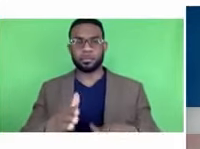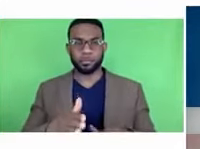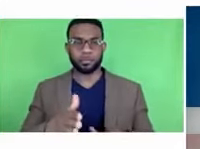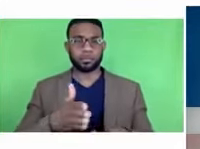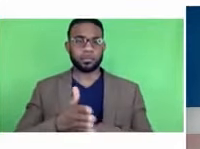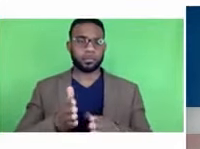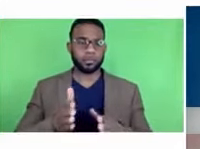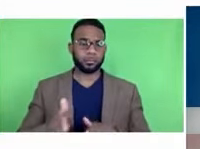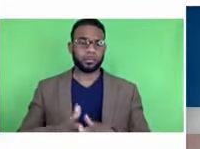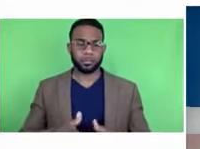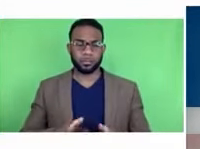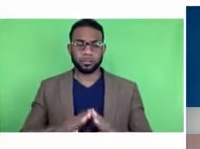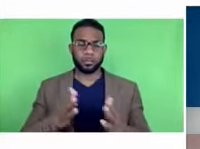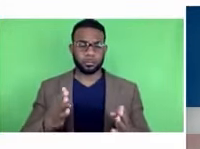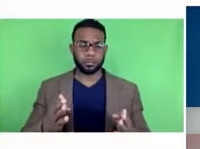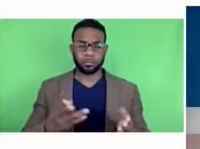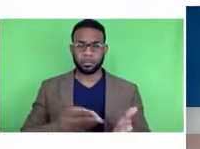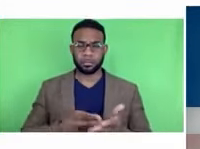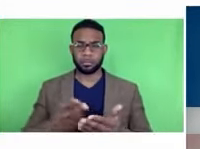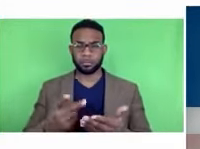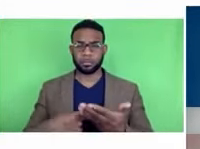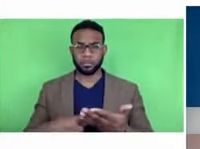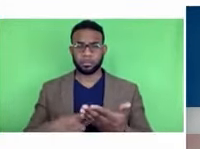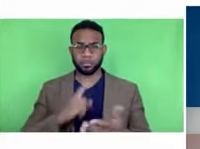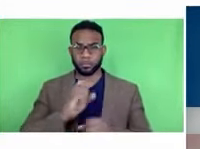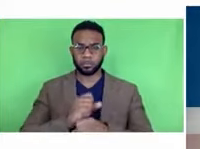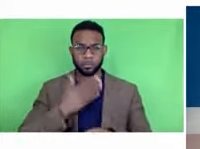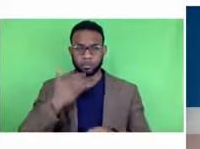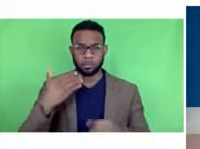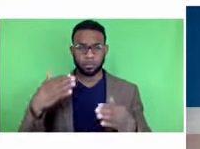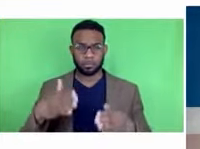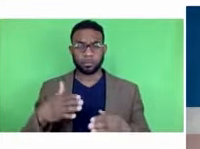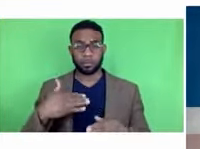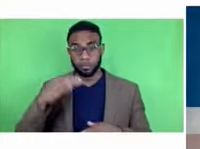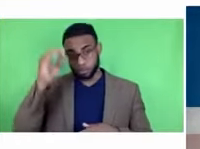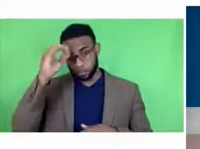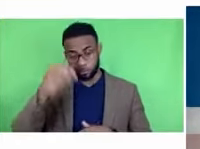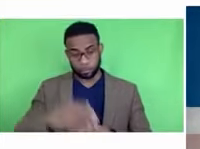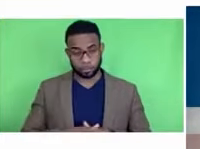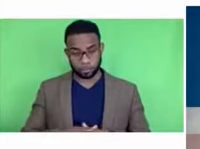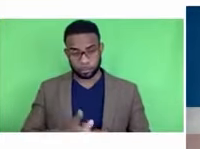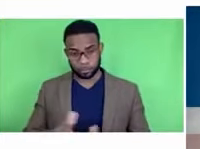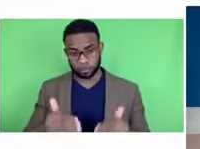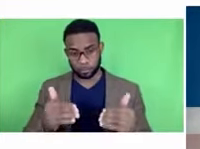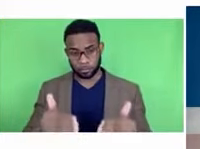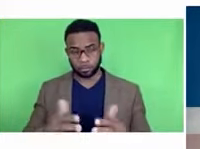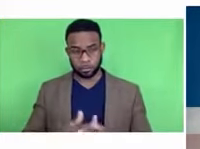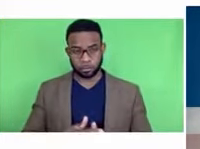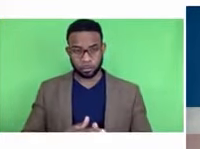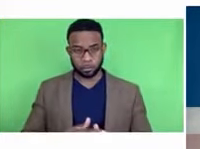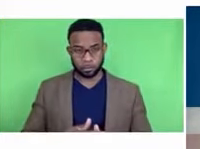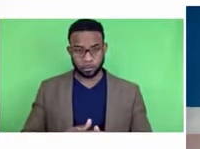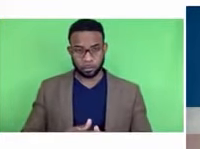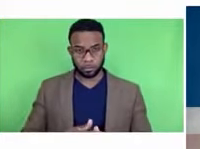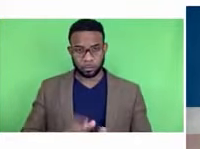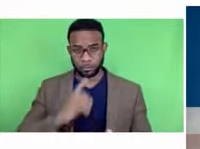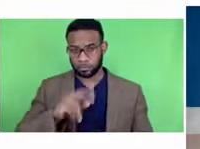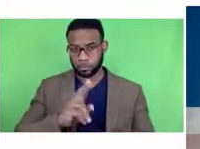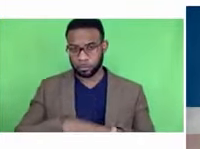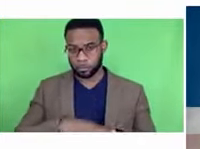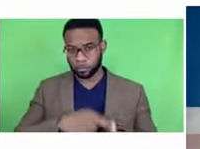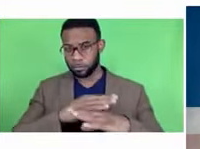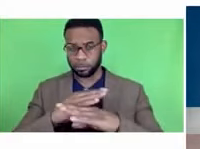path. Open and honest conversation is really the best bet, in my opinion, to move forward. But there are, of course, some hangups.